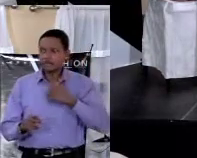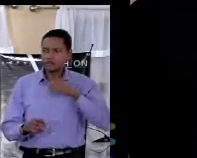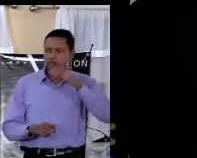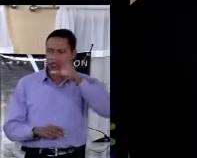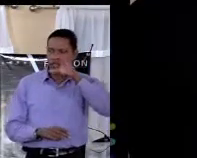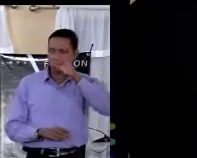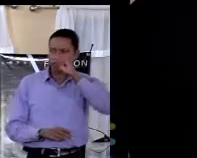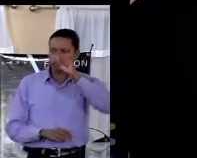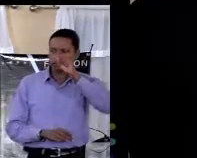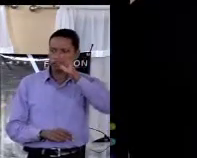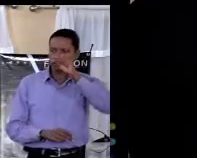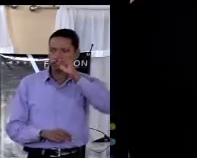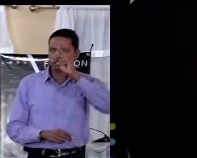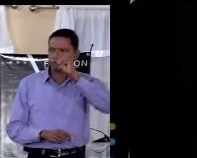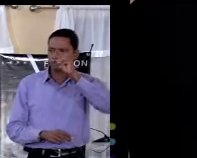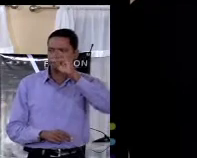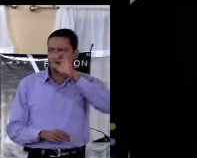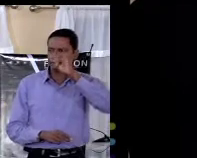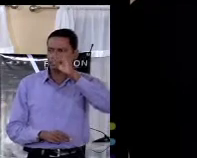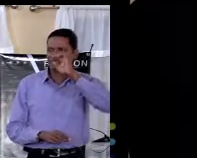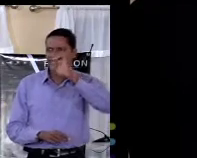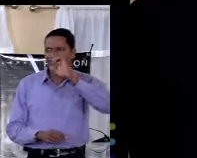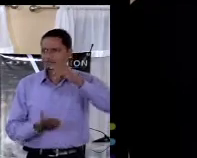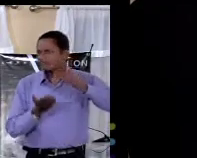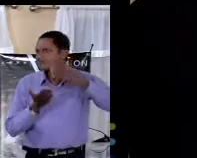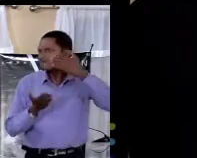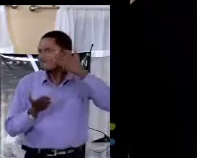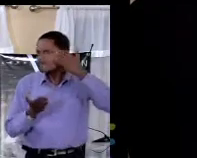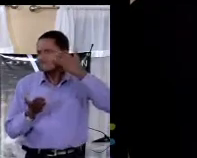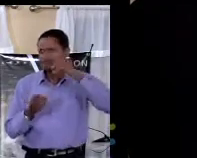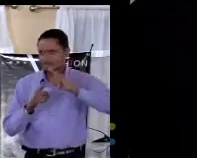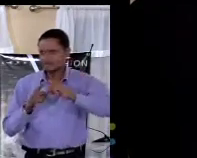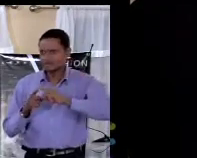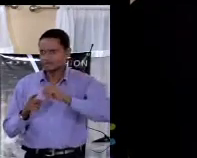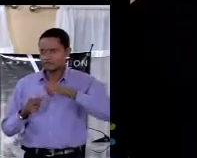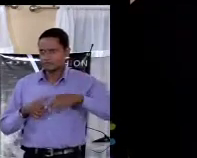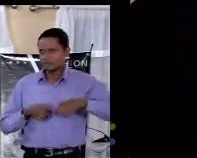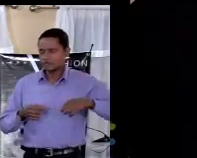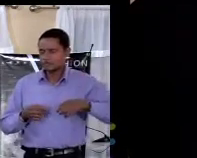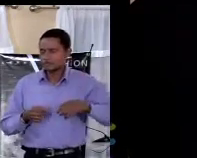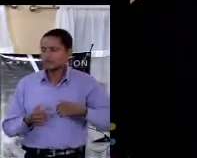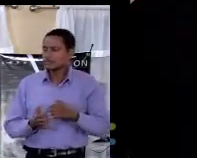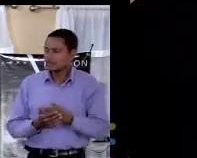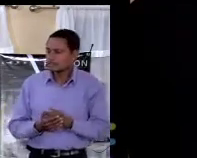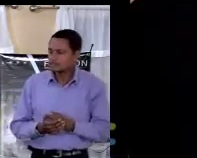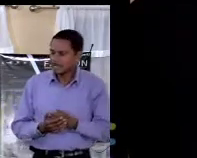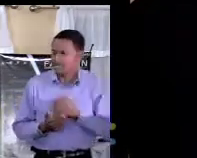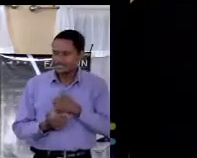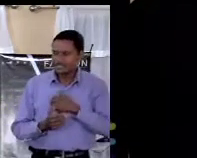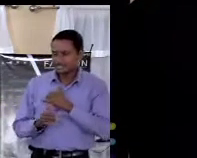still very small itself. But from my own experience, I tend to be up with Jamelia where it's